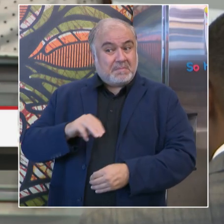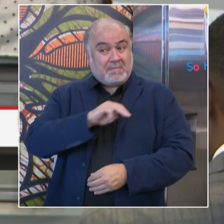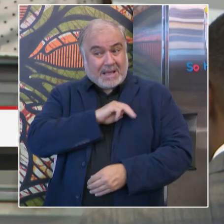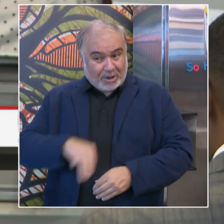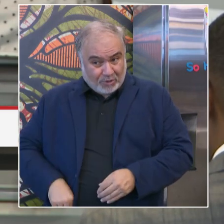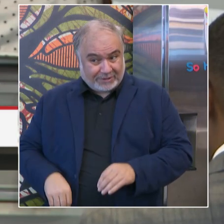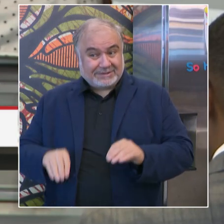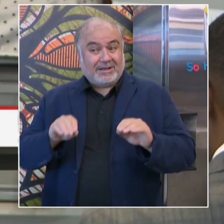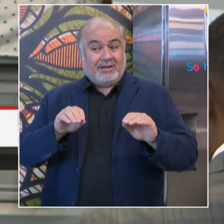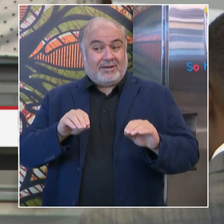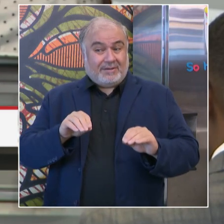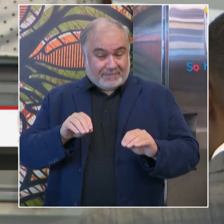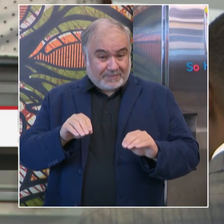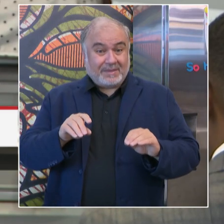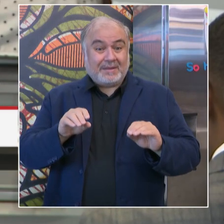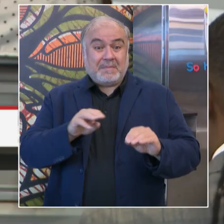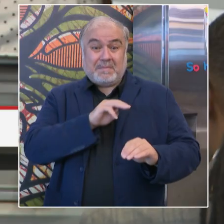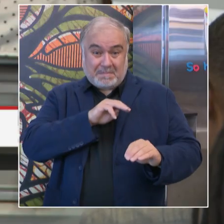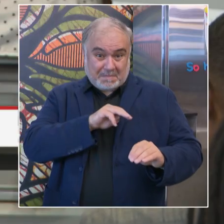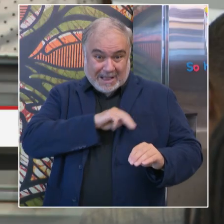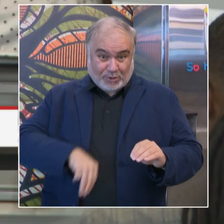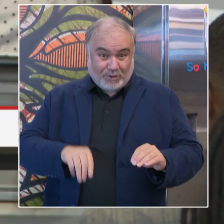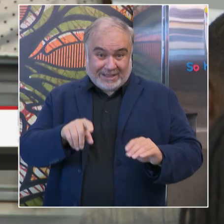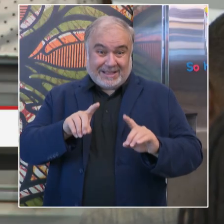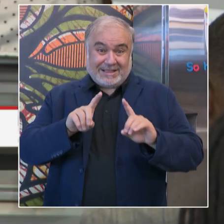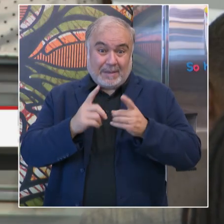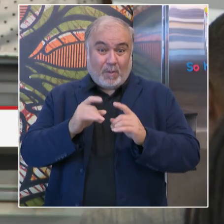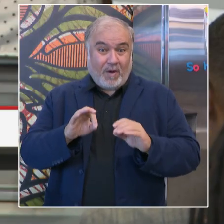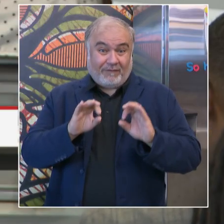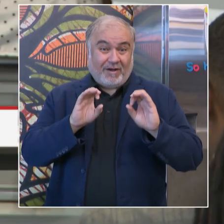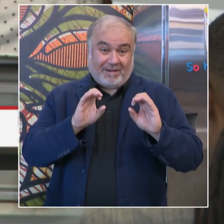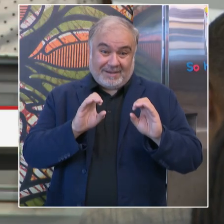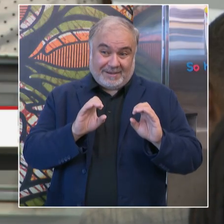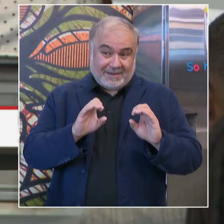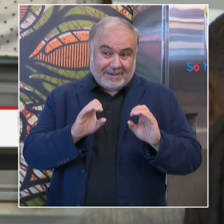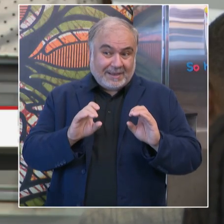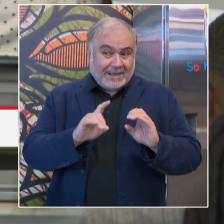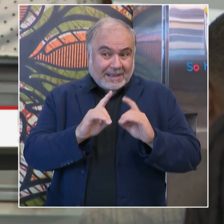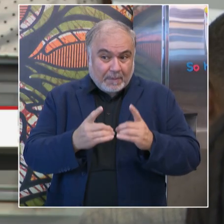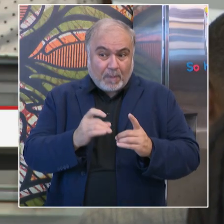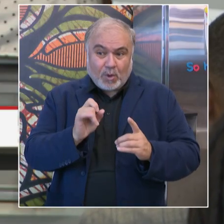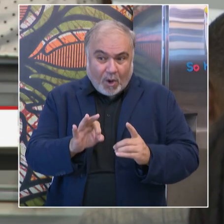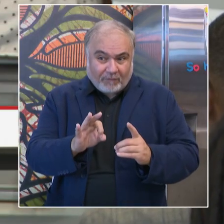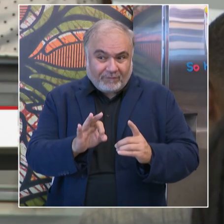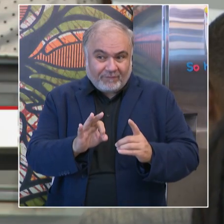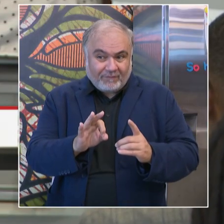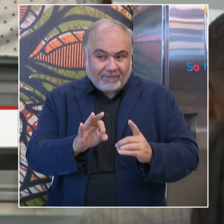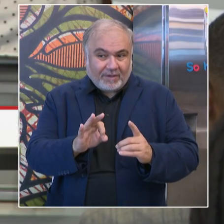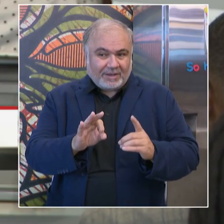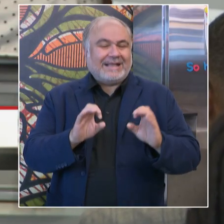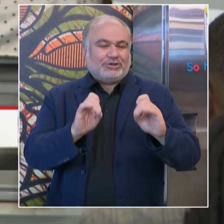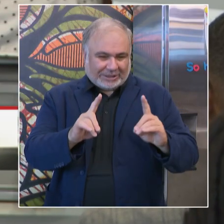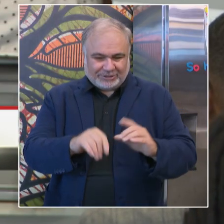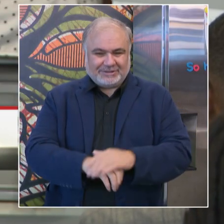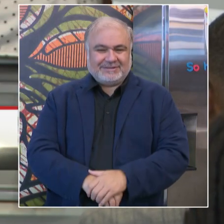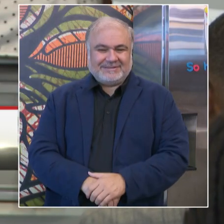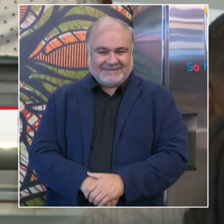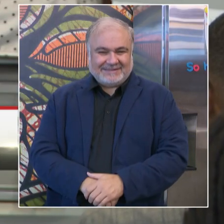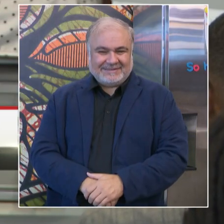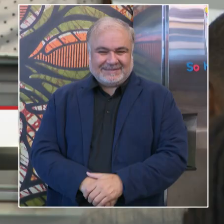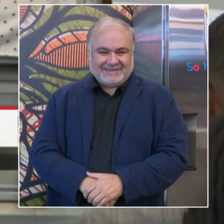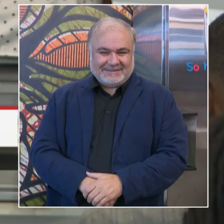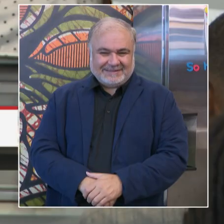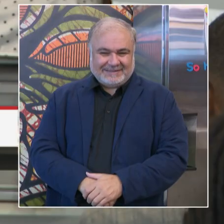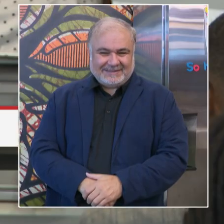American Federation of Teachers, the incredible leadership and staff of both the Ward 8 and Ward 5 sites, Whitman